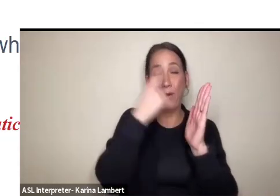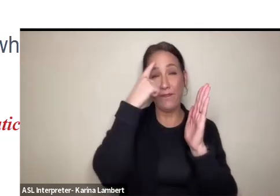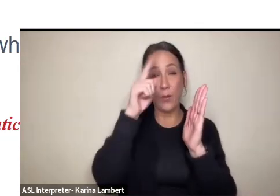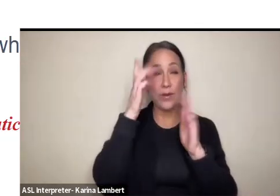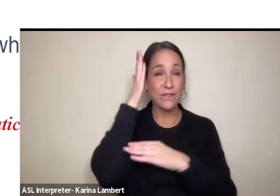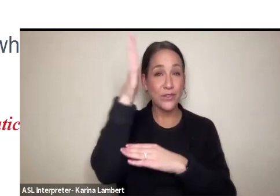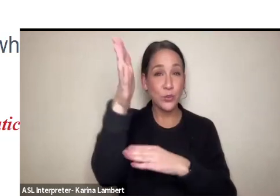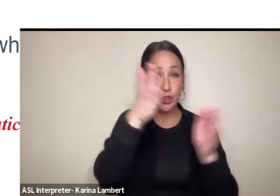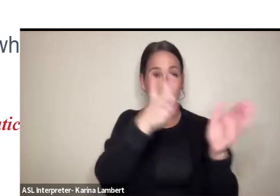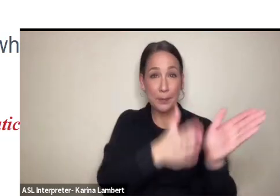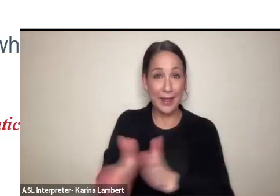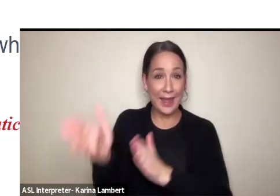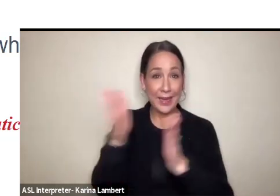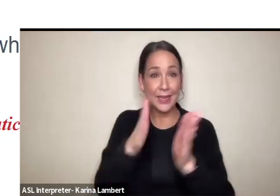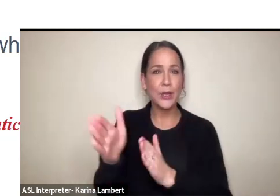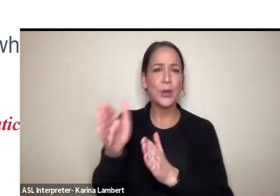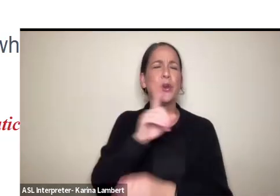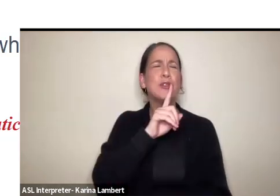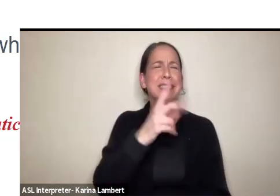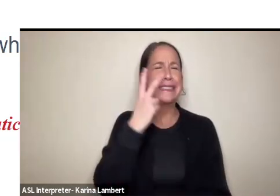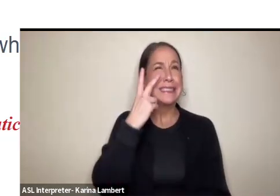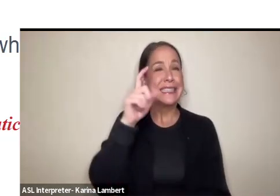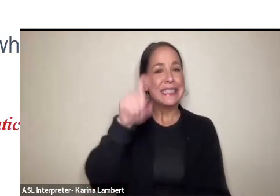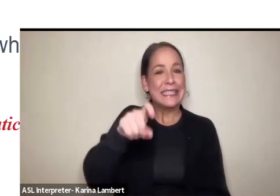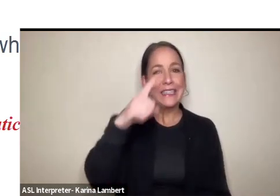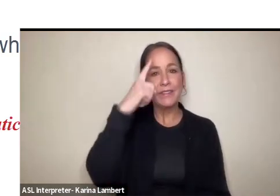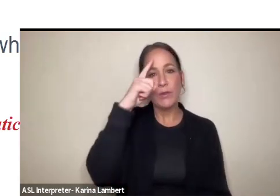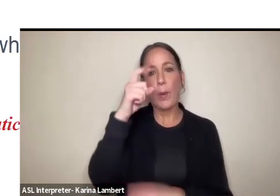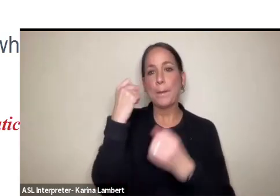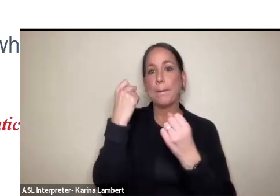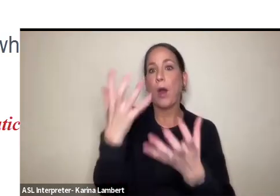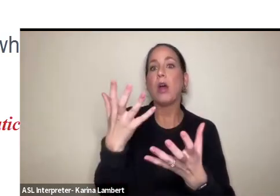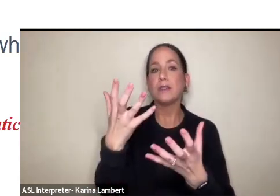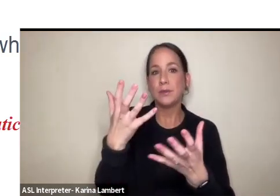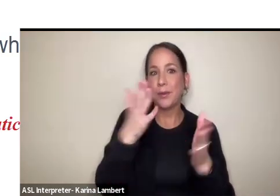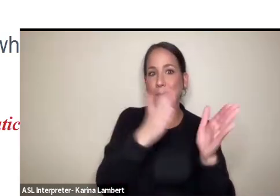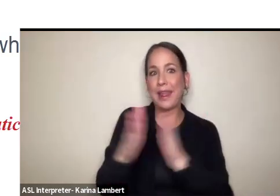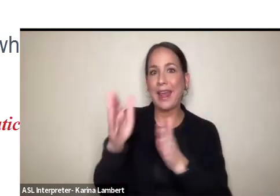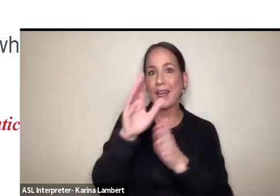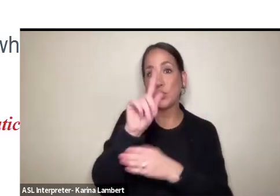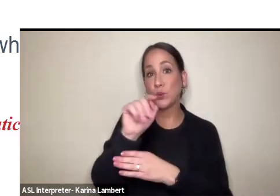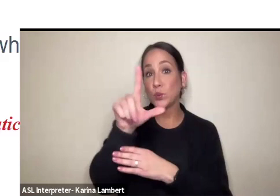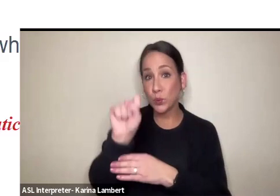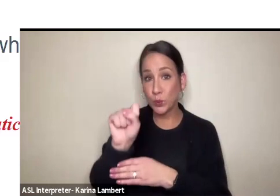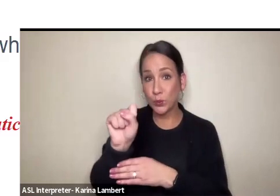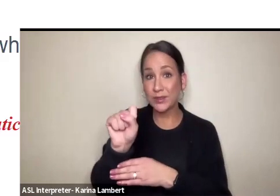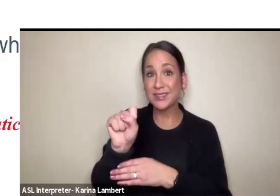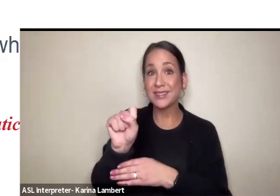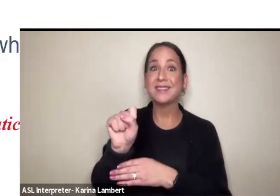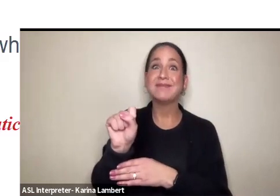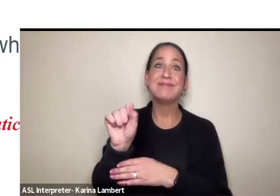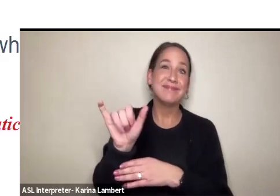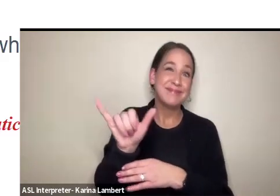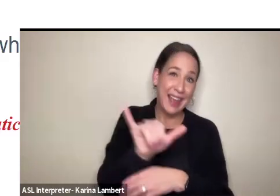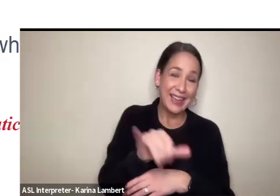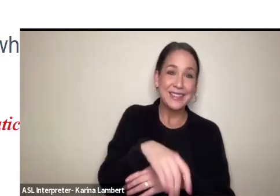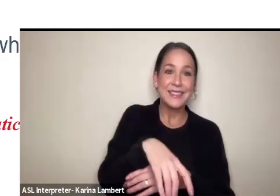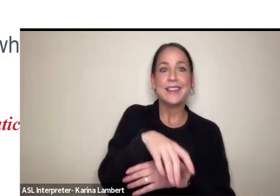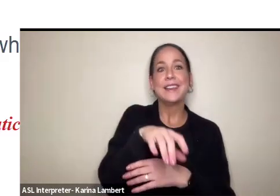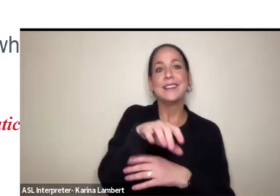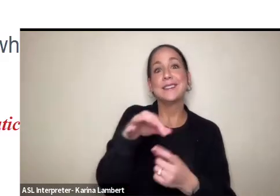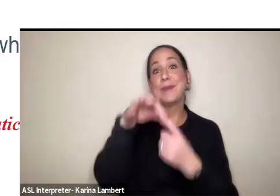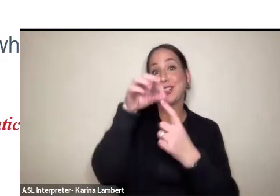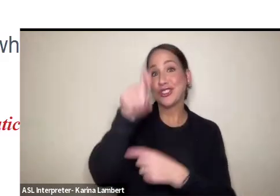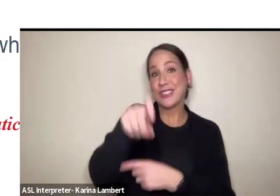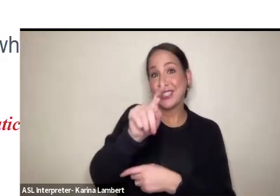this is where we really see a need for multiple planning tools, such as a special needs trust, because of this